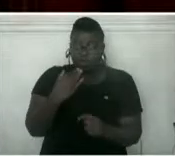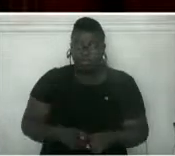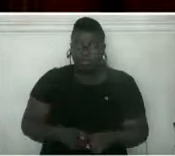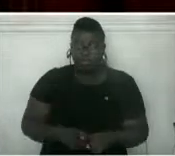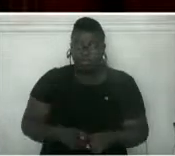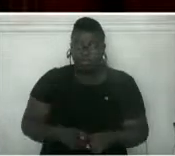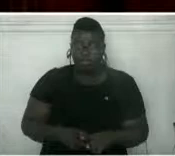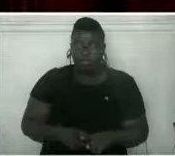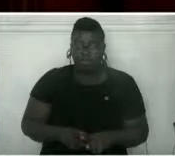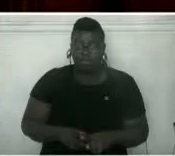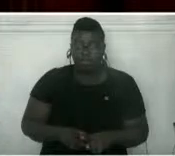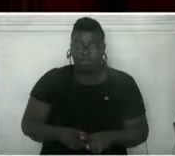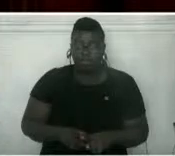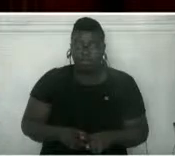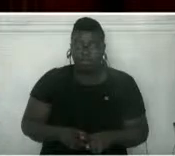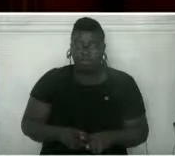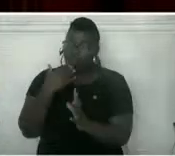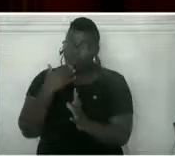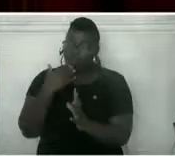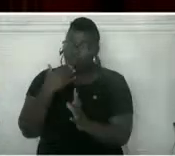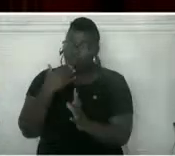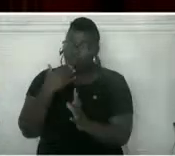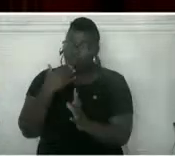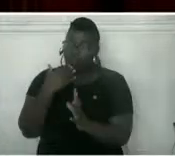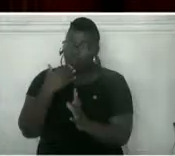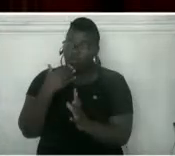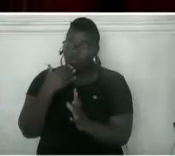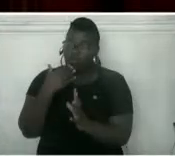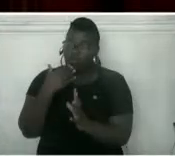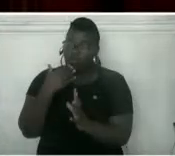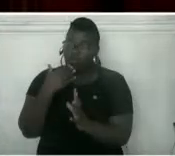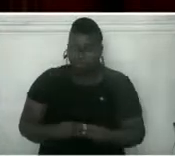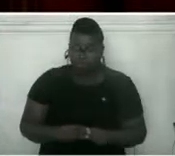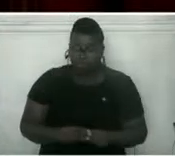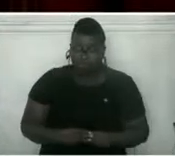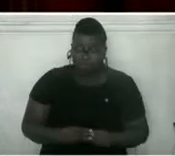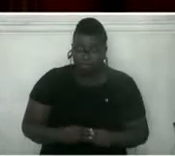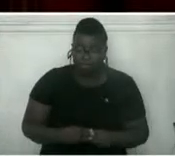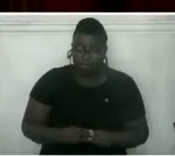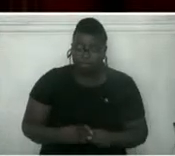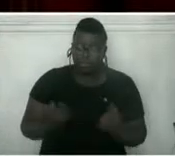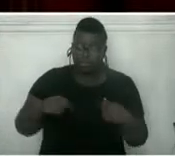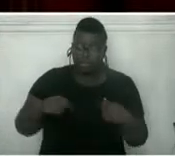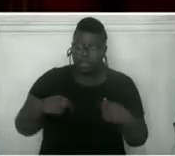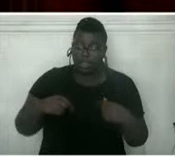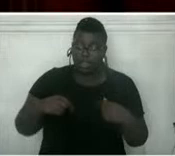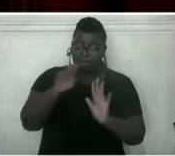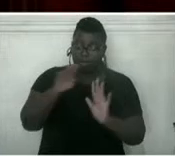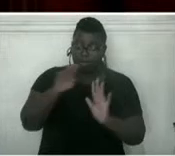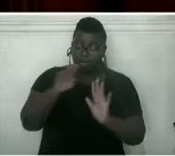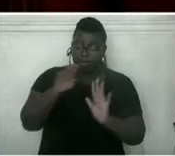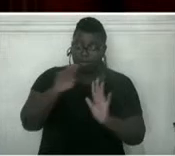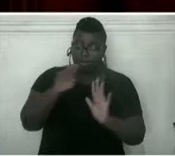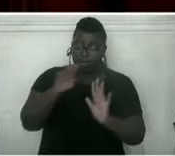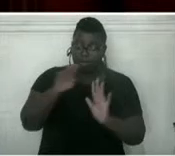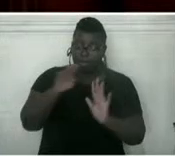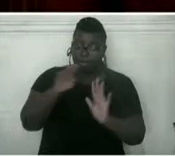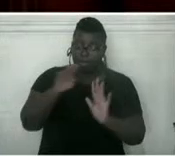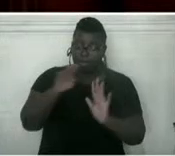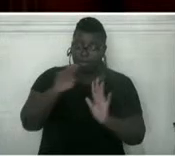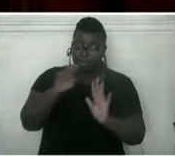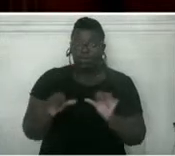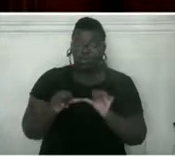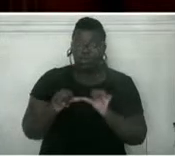On building social cohesion through social development, Our program demonstrates that we are moving